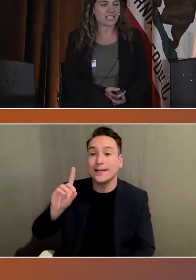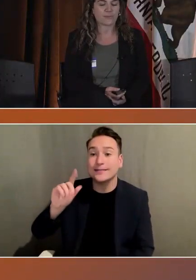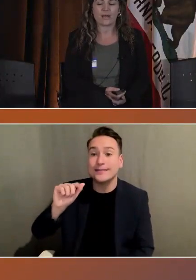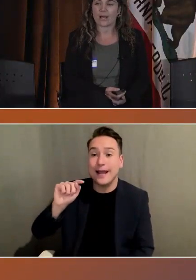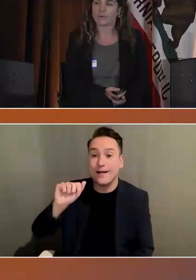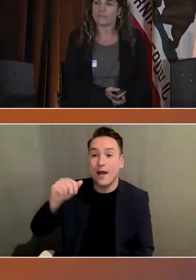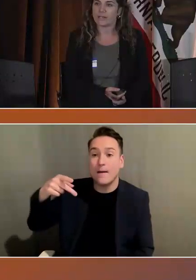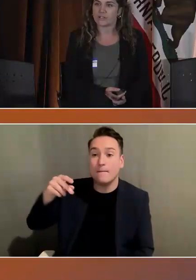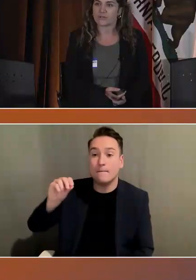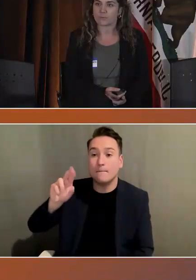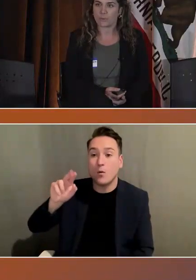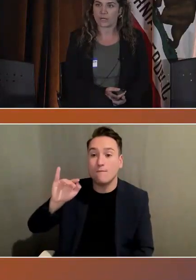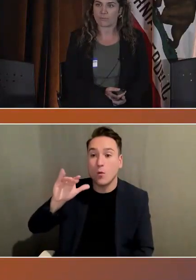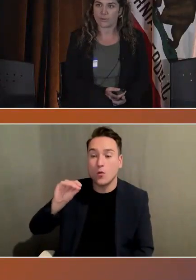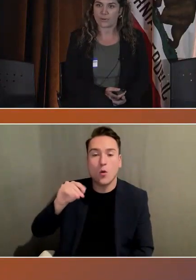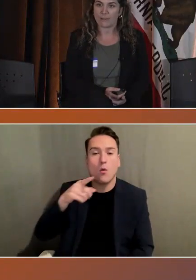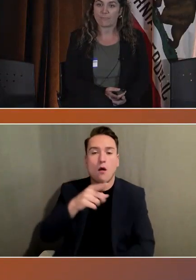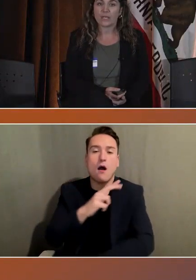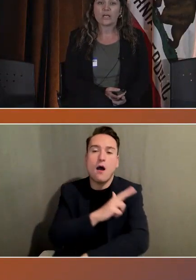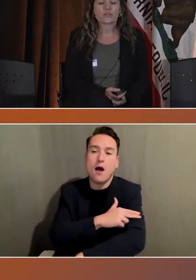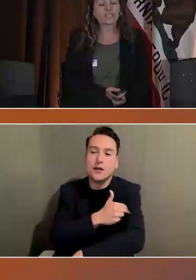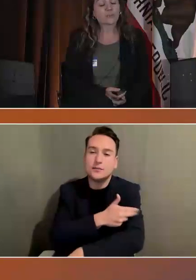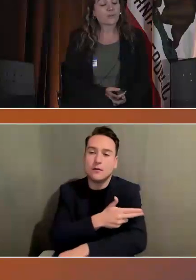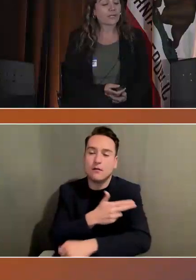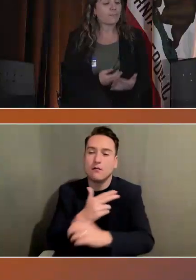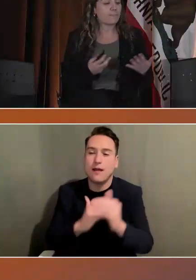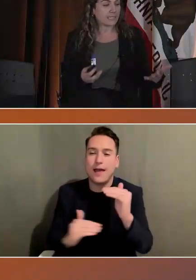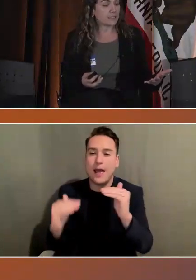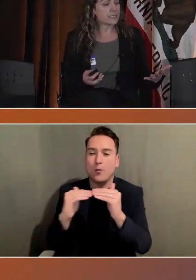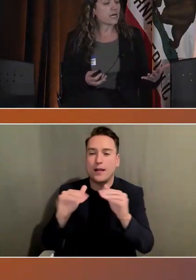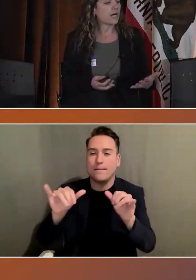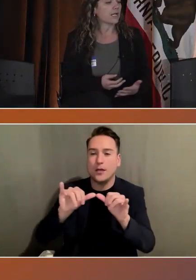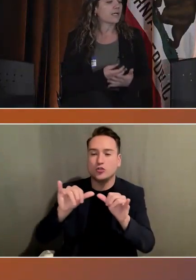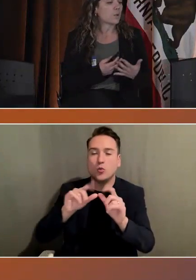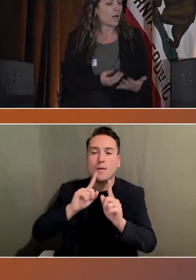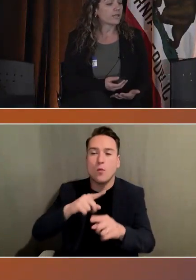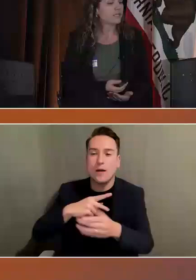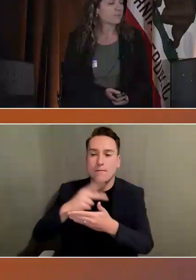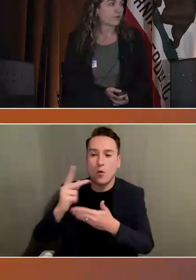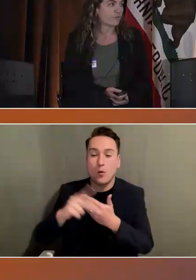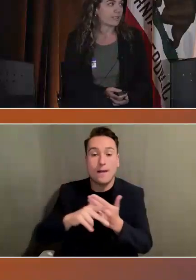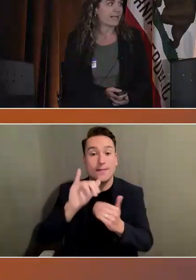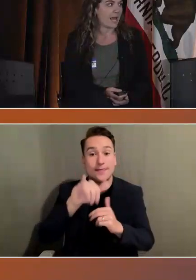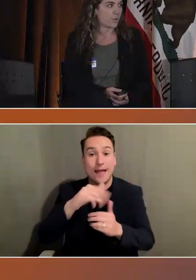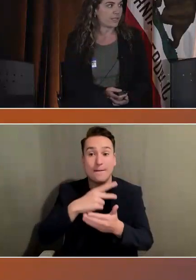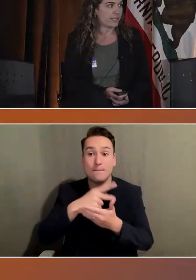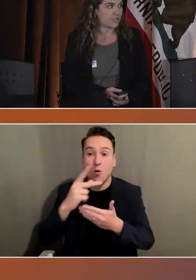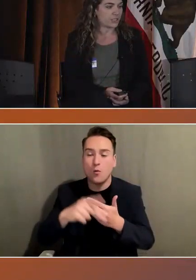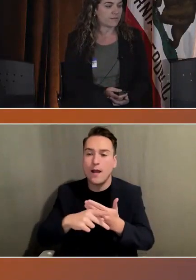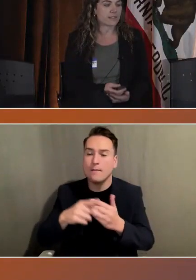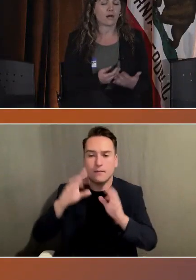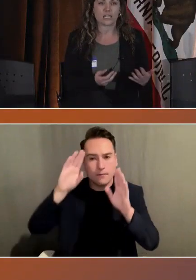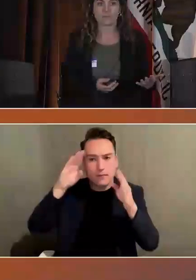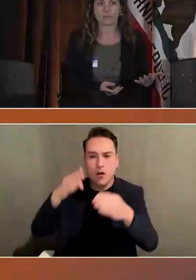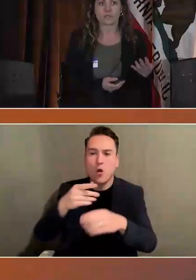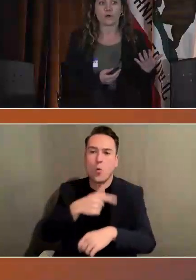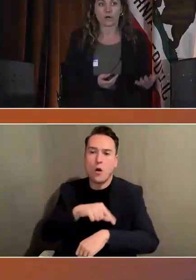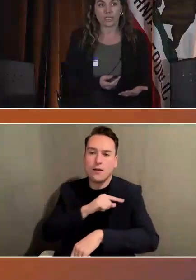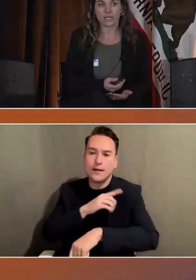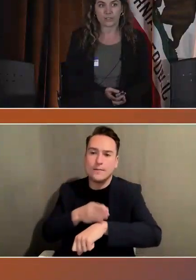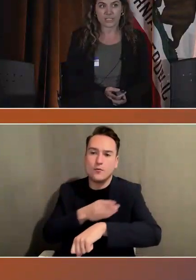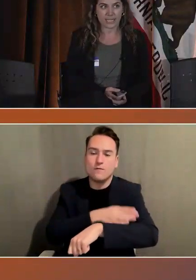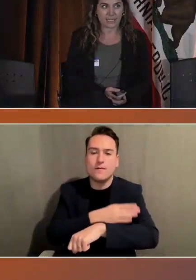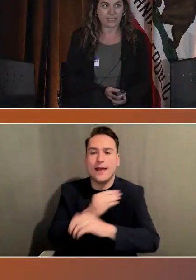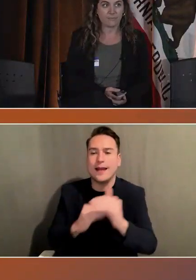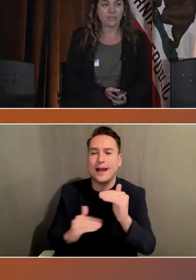the Hospital Equity Measures Reporting Program. So this program builds on quality improvement and equity initiatives that hospitals are